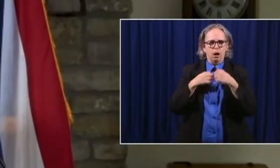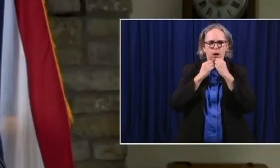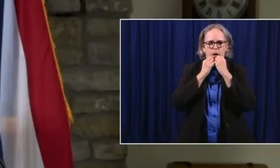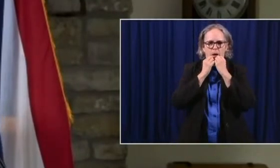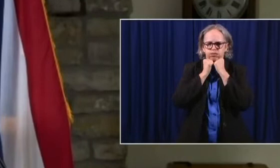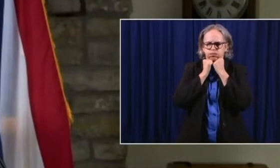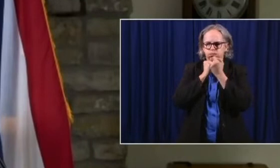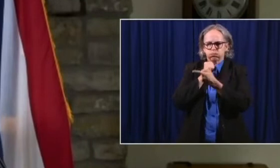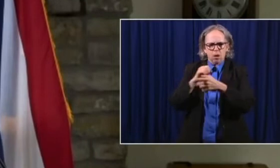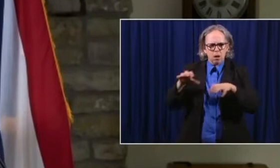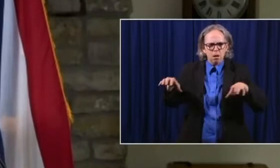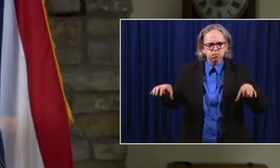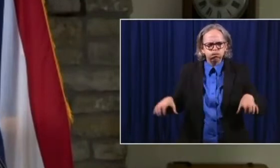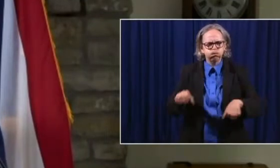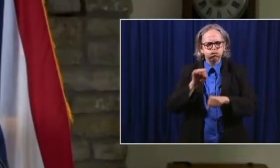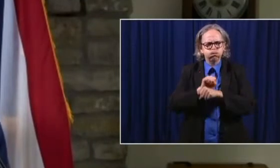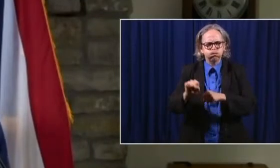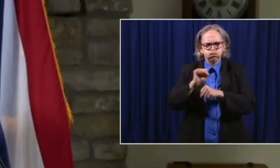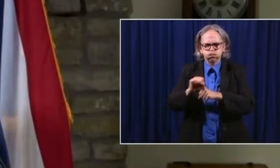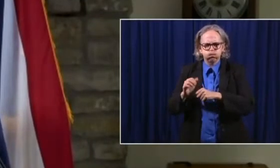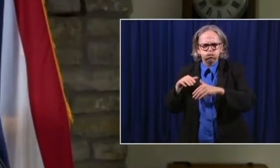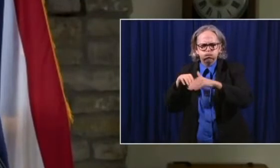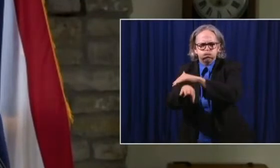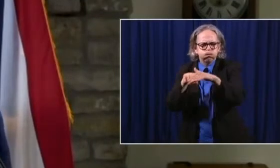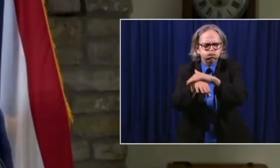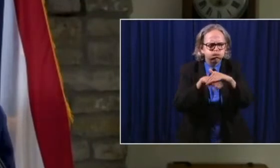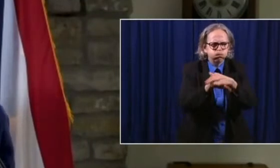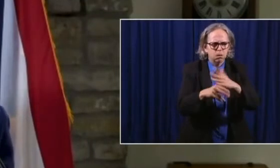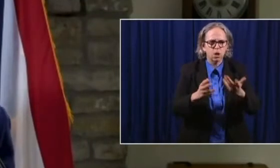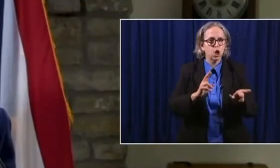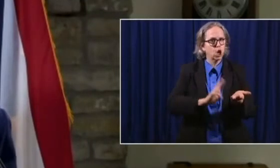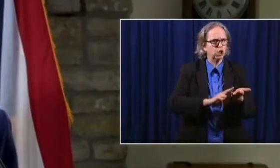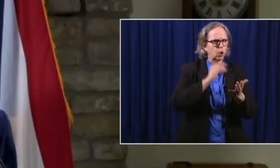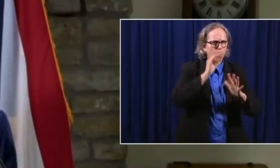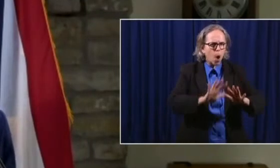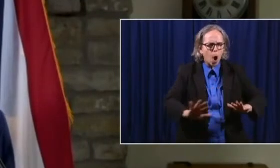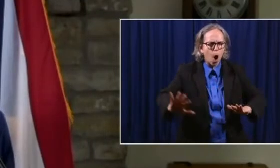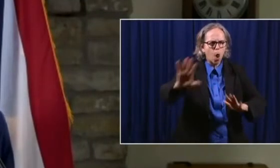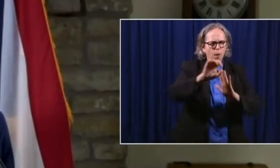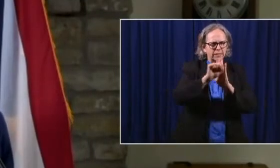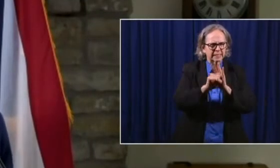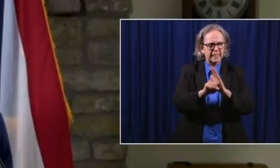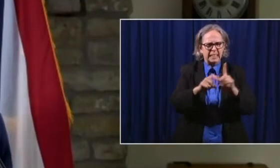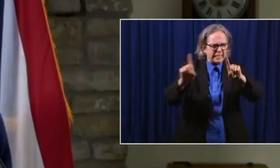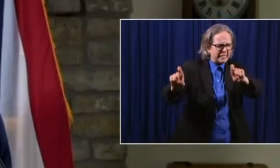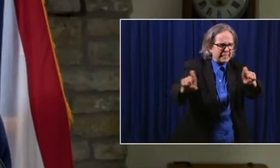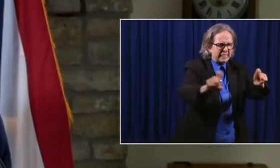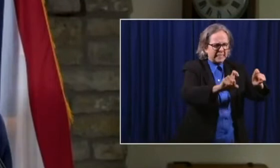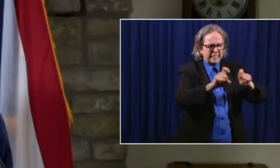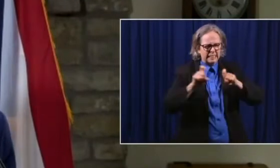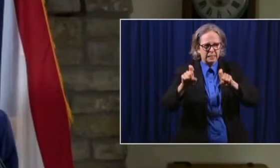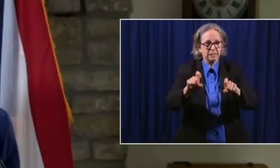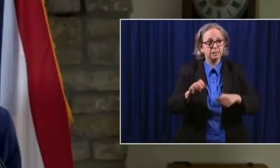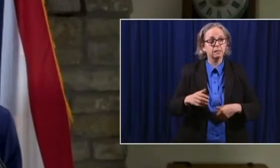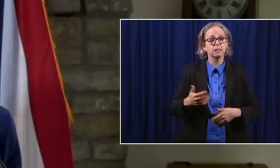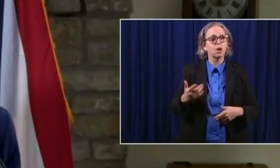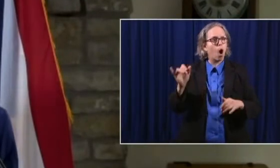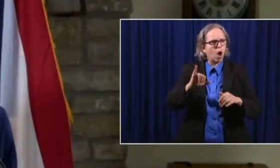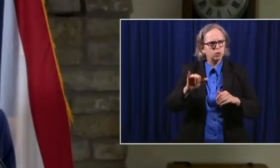homes around the state. It has also included free pop-up testing, again with the National